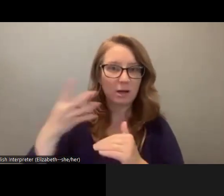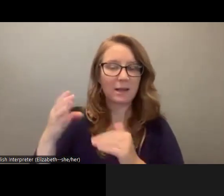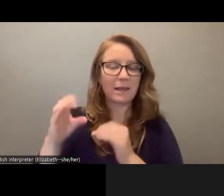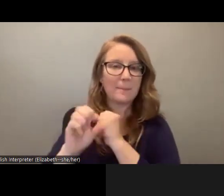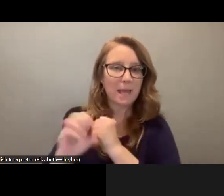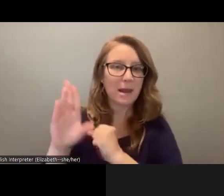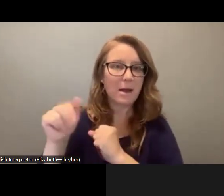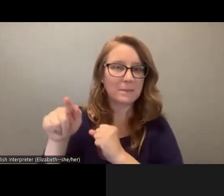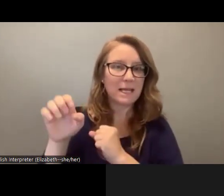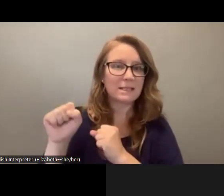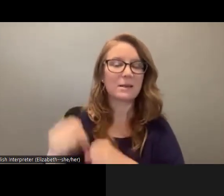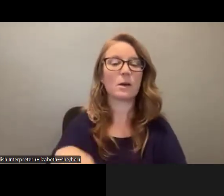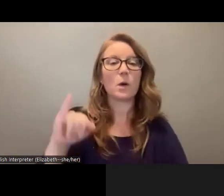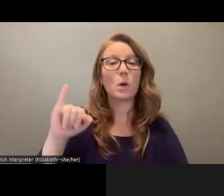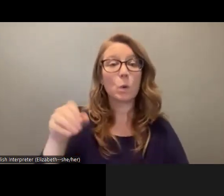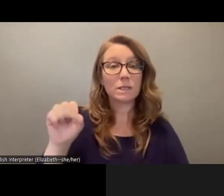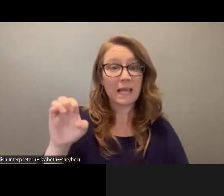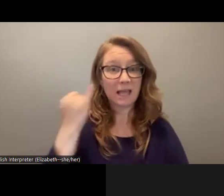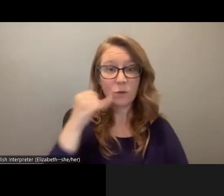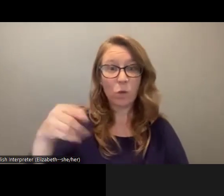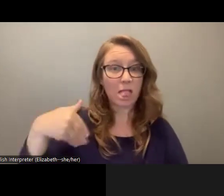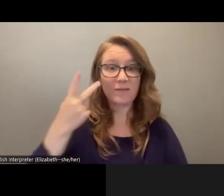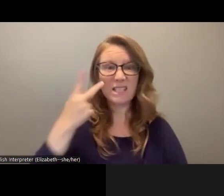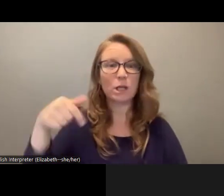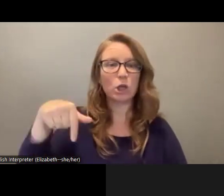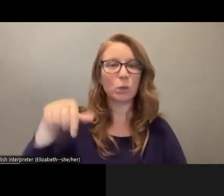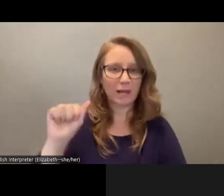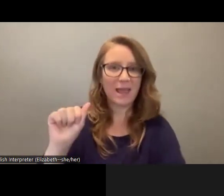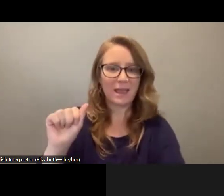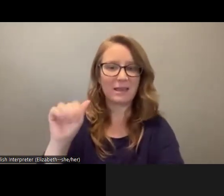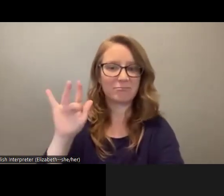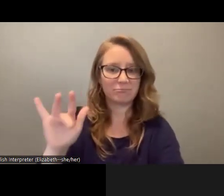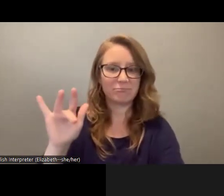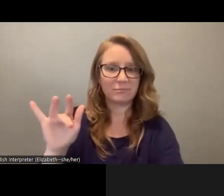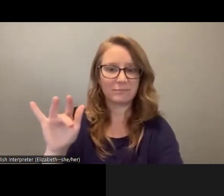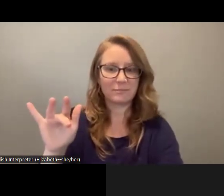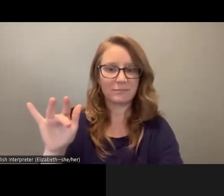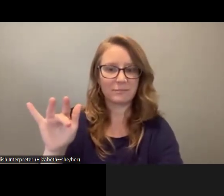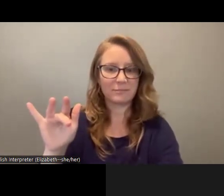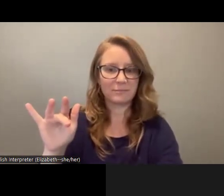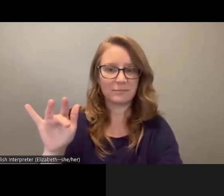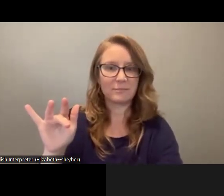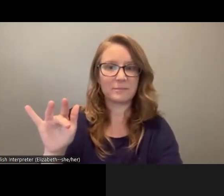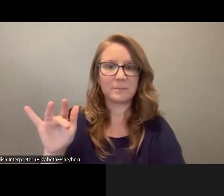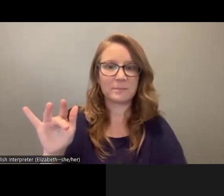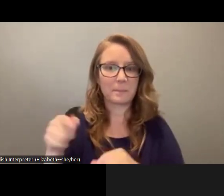updates. So Jose, if you haven't seen it, it is in the Q&A. So certainly feel free